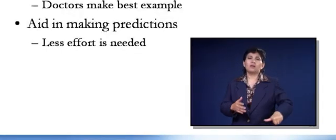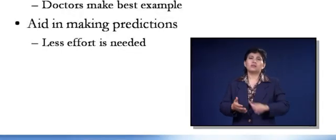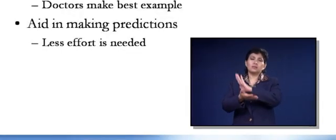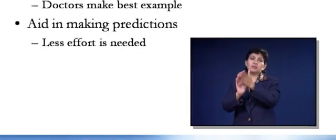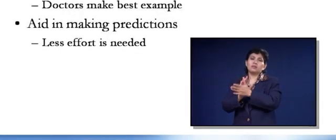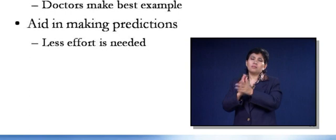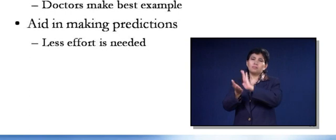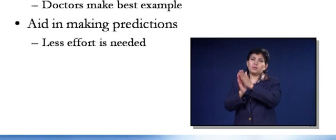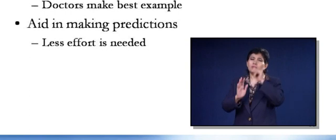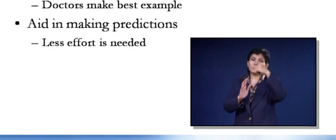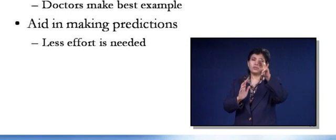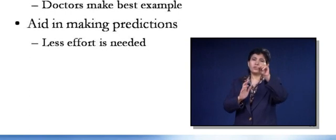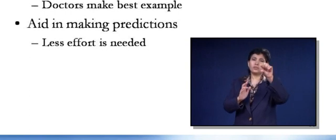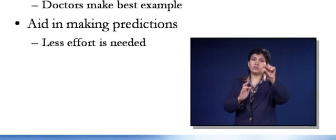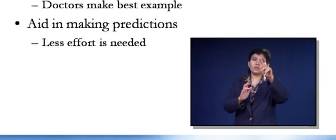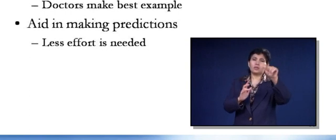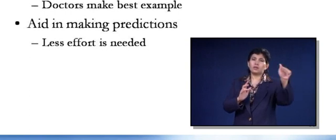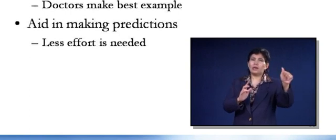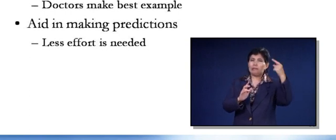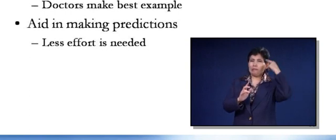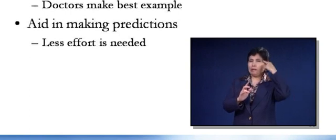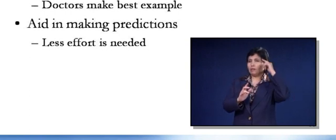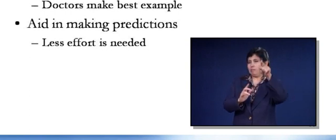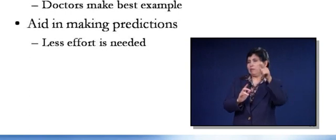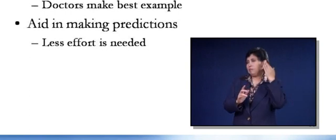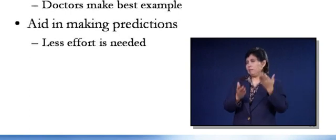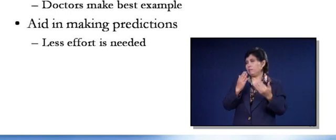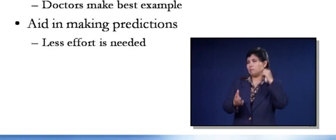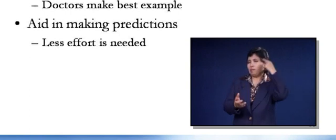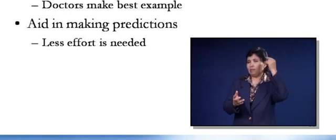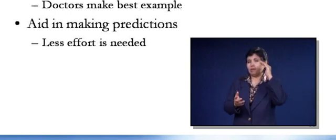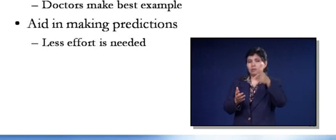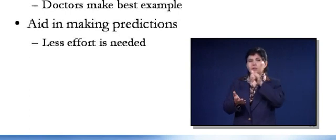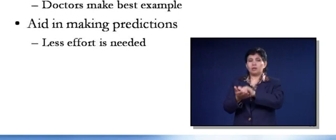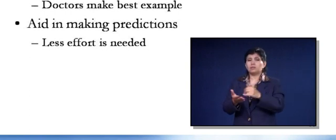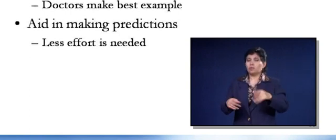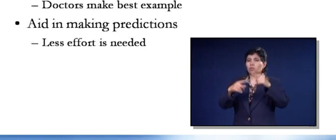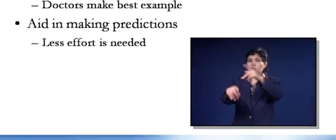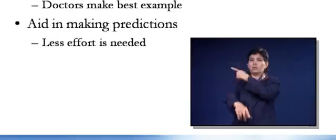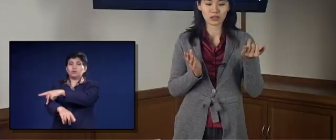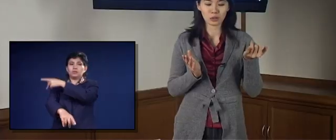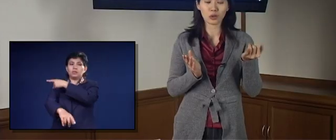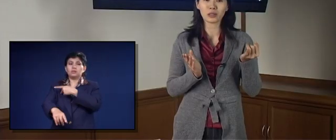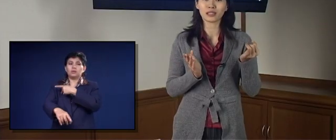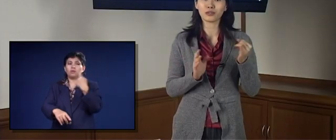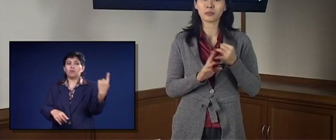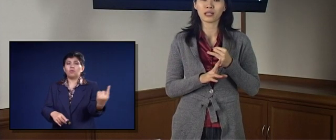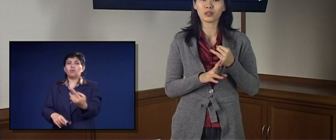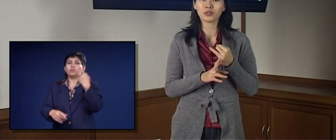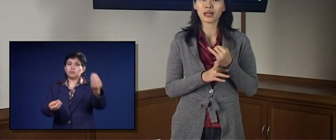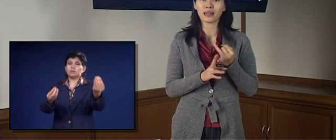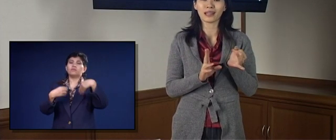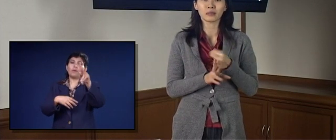And also to make assumptions. Yeah, doctors, they are the best examples. If you go to the clinics, they would always give